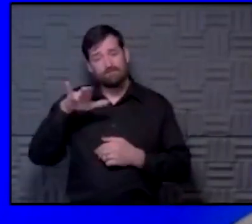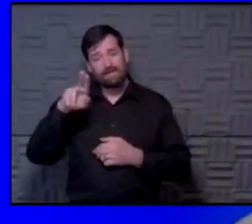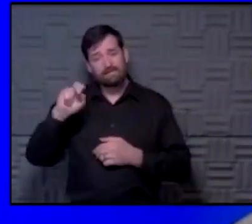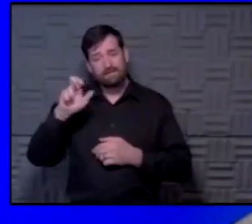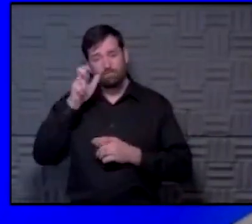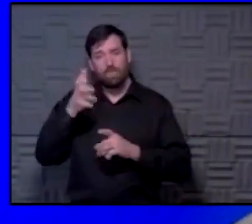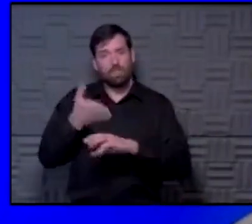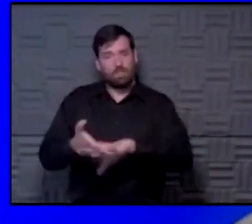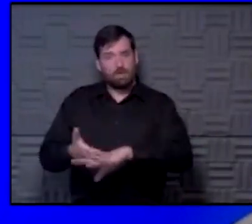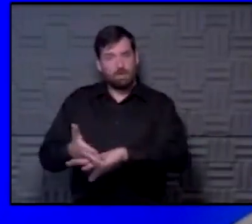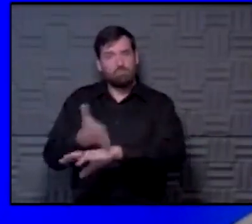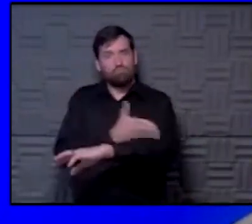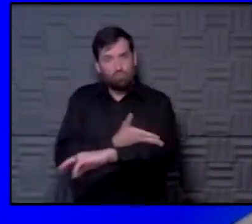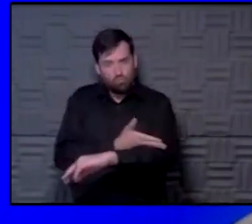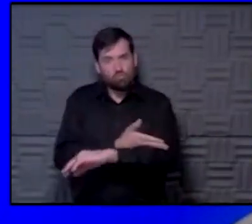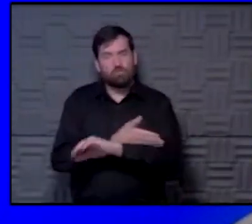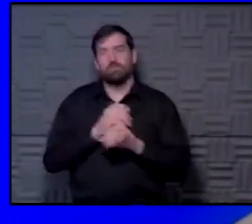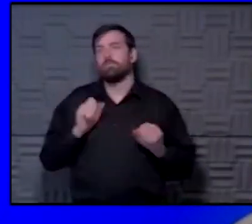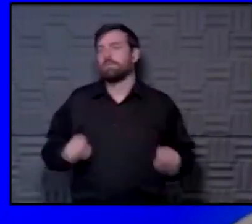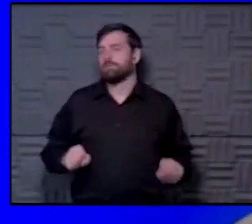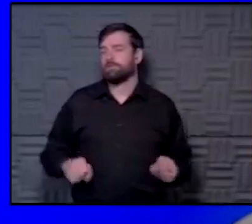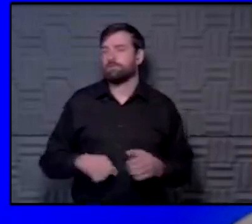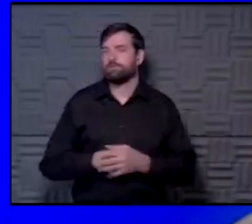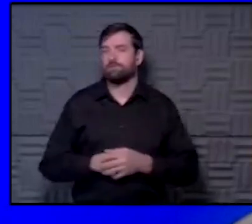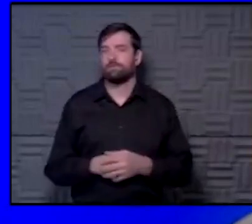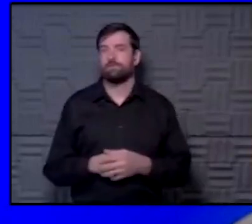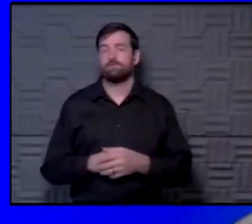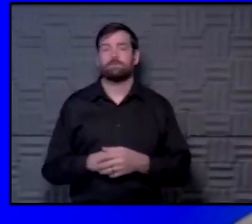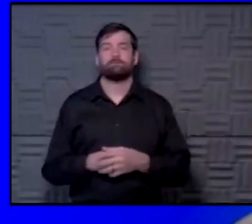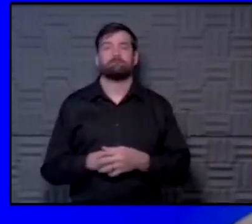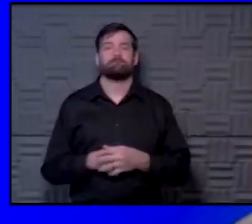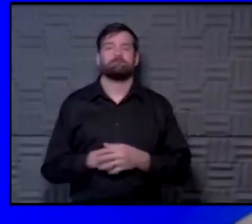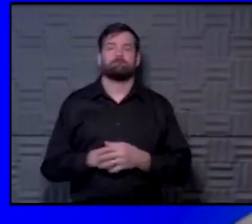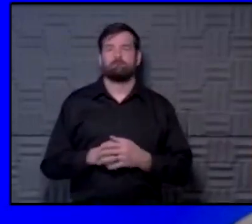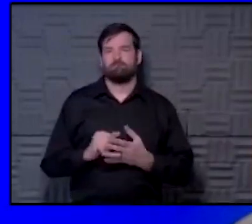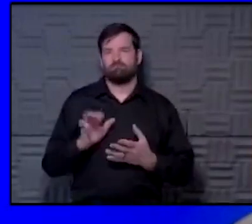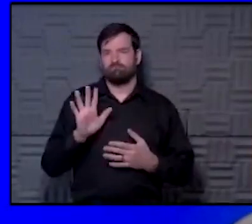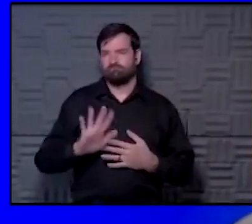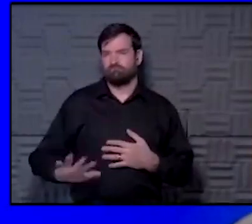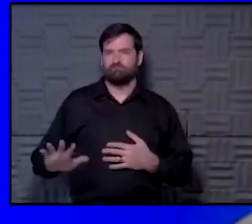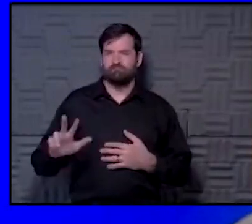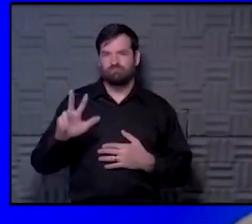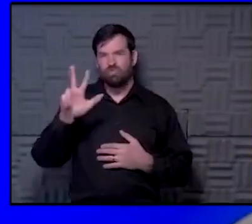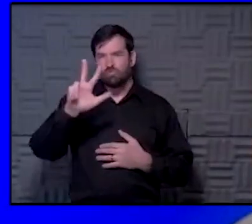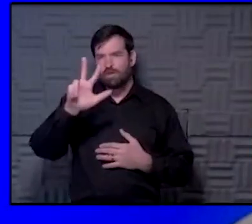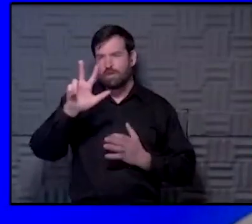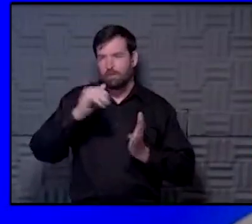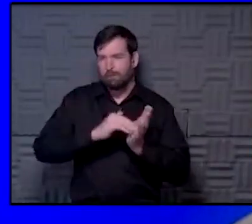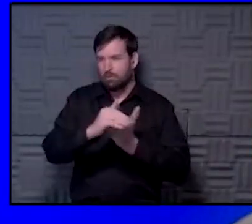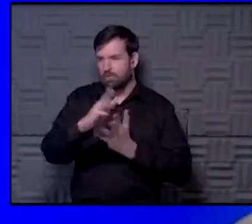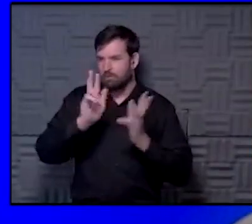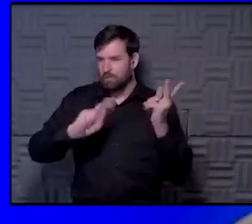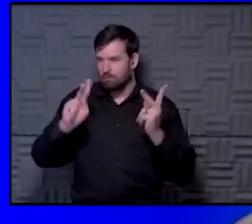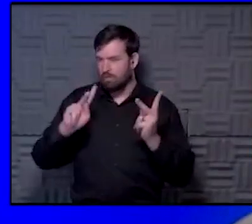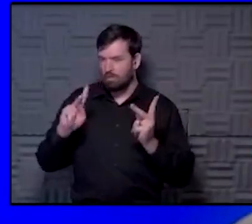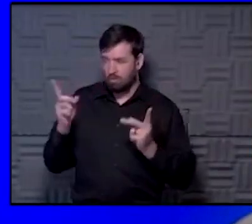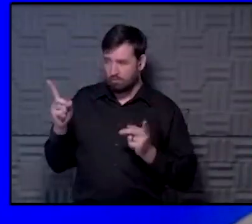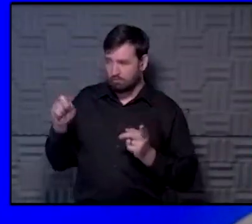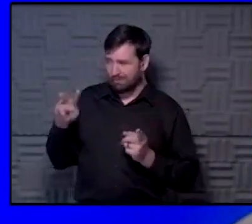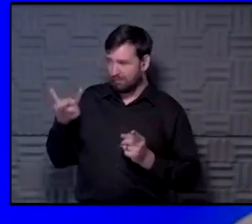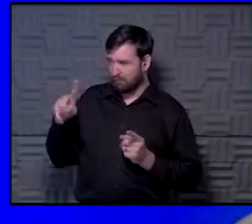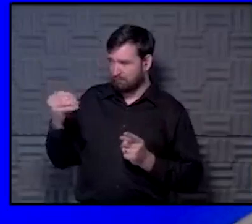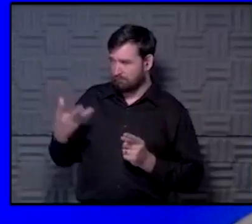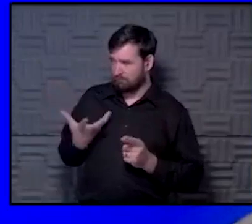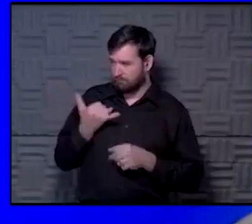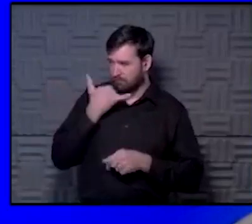an improved spectrum of disease. I think out of, was it maybe 3 million people, David, correct me if I'm wrong too,